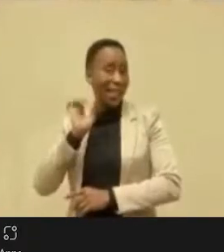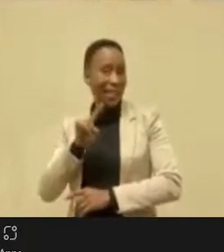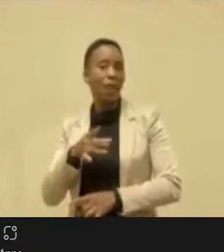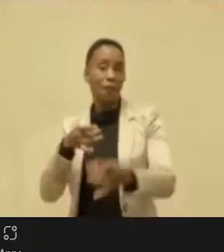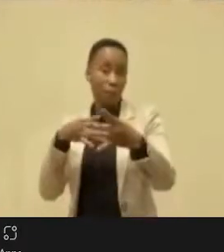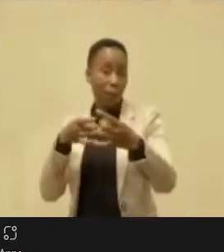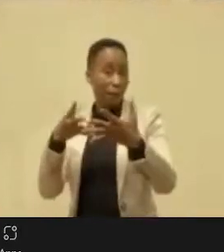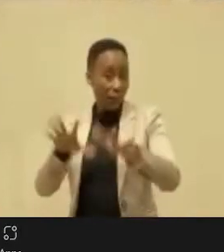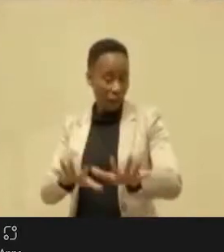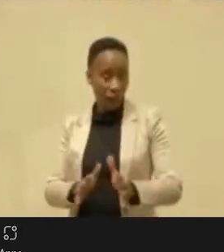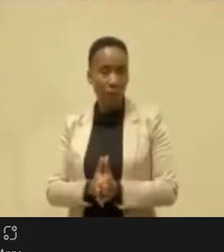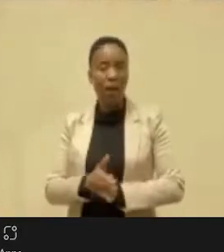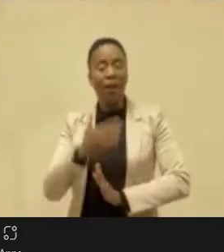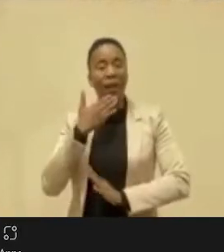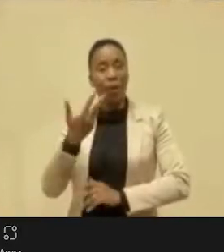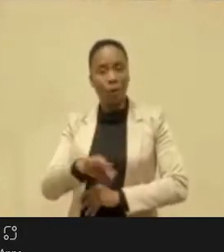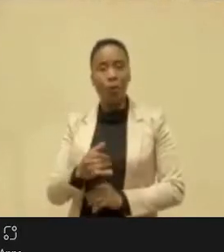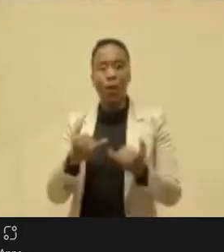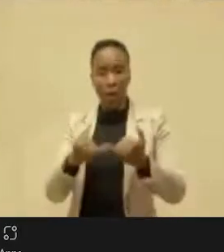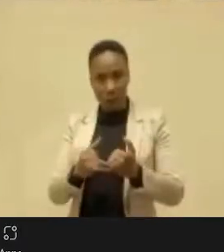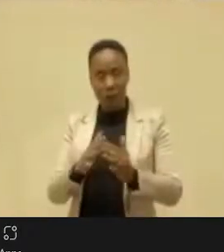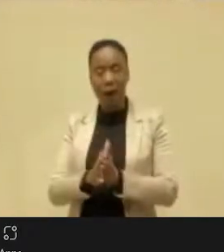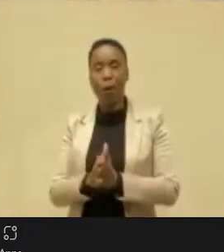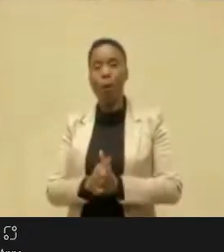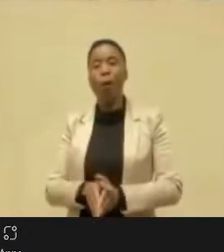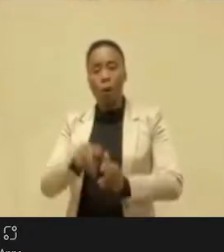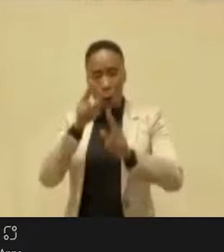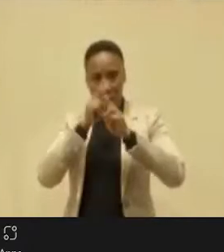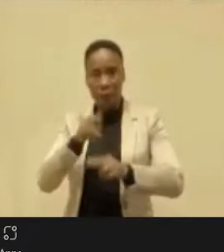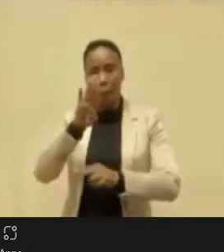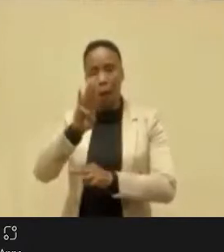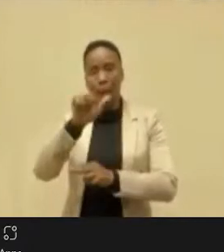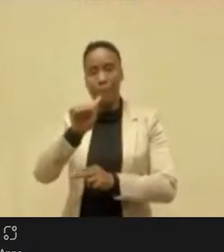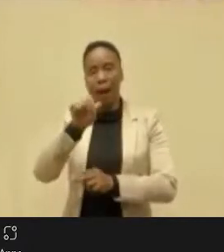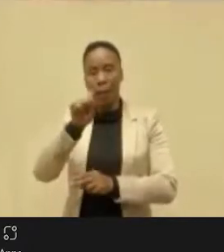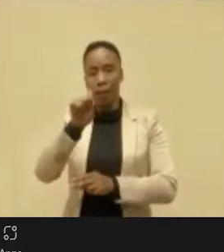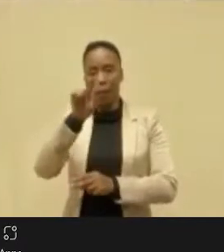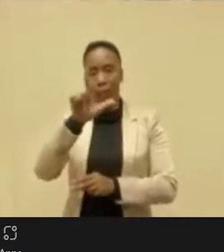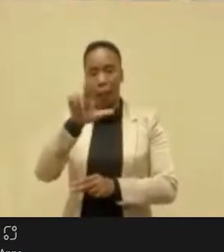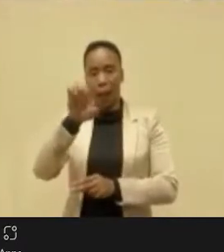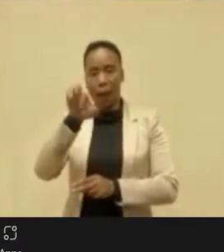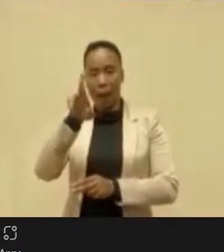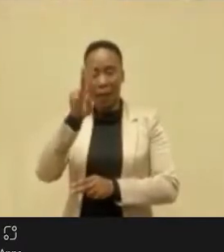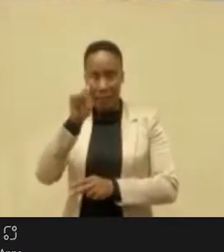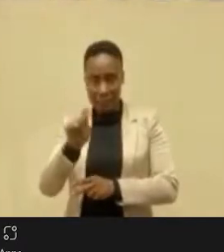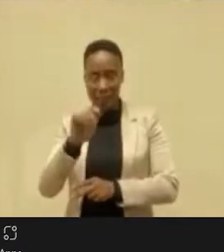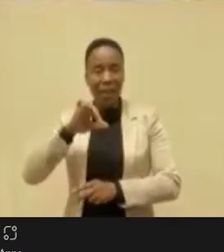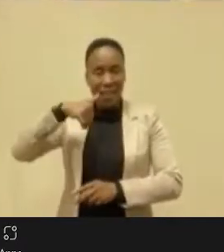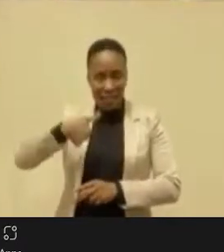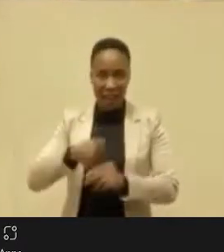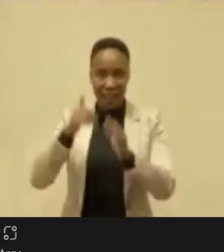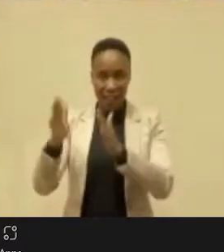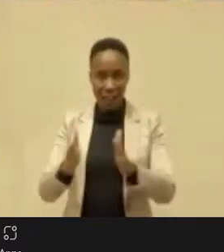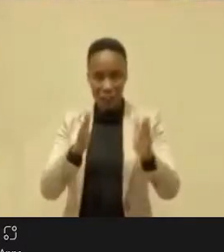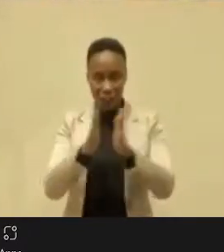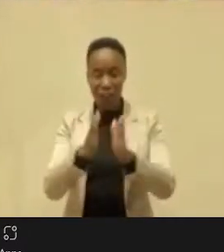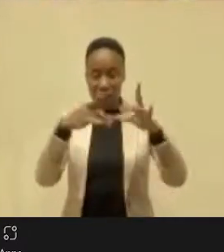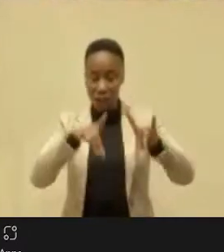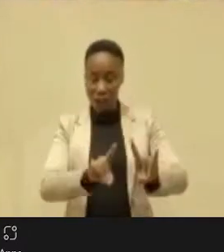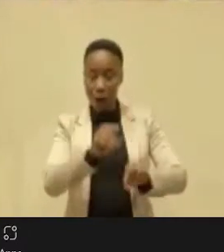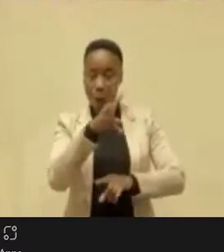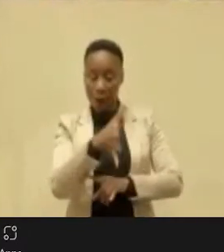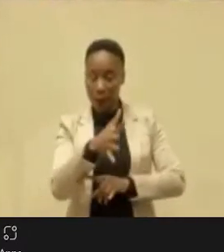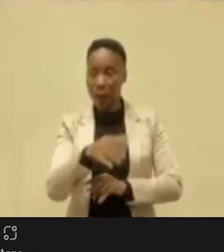uh we will now give over to honorable bartlett that will be chairing this next session she